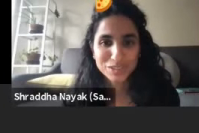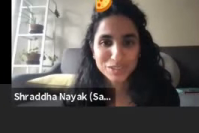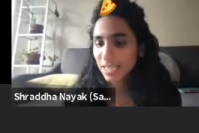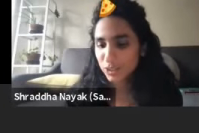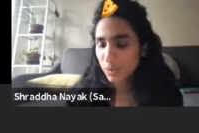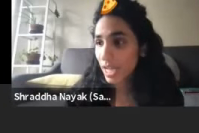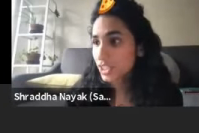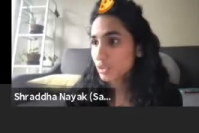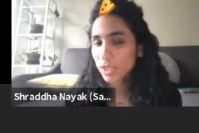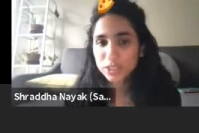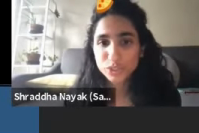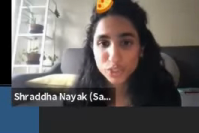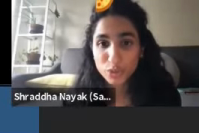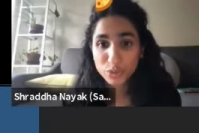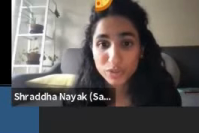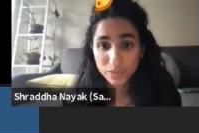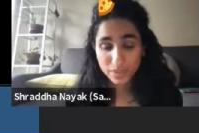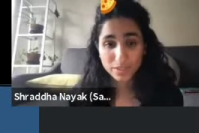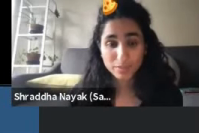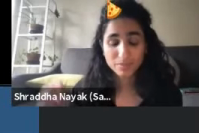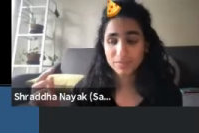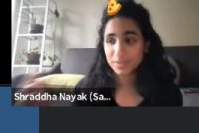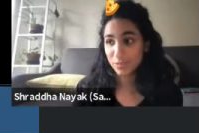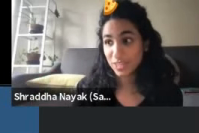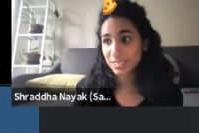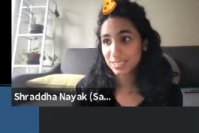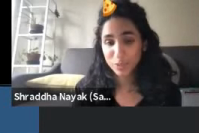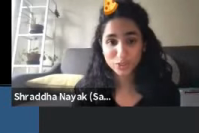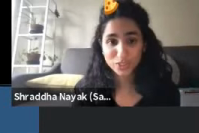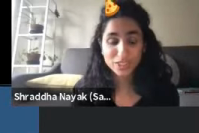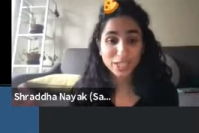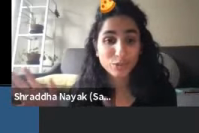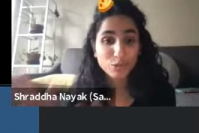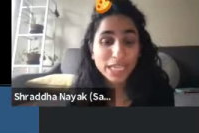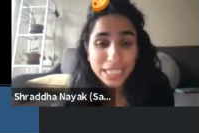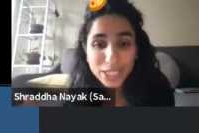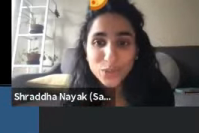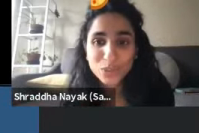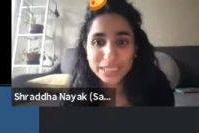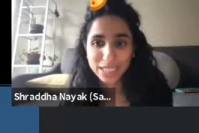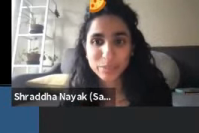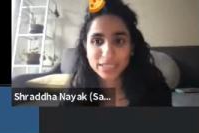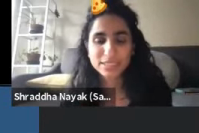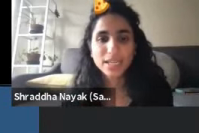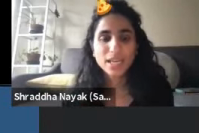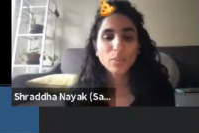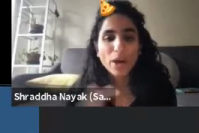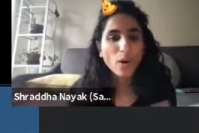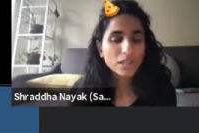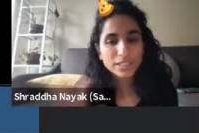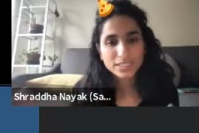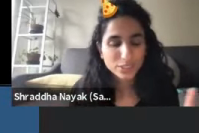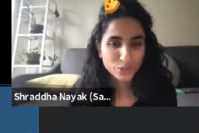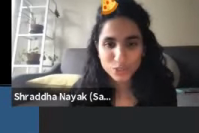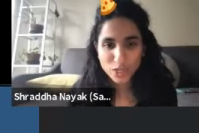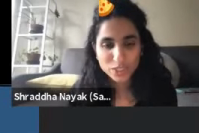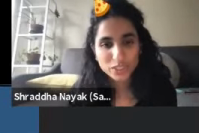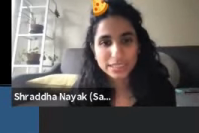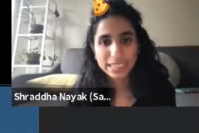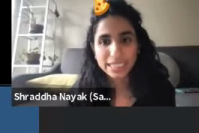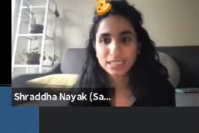well. So I just wanted to show you this, because this is like a really cool database where all this, you